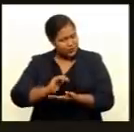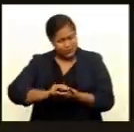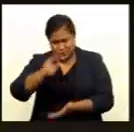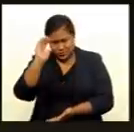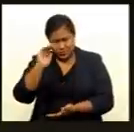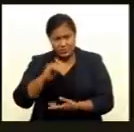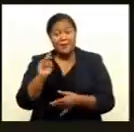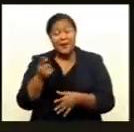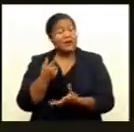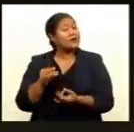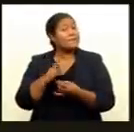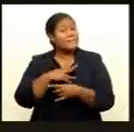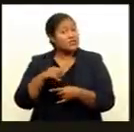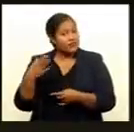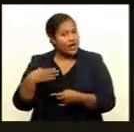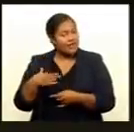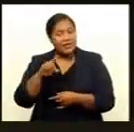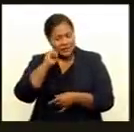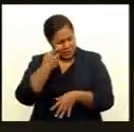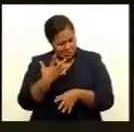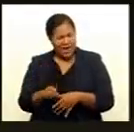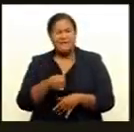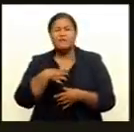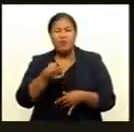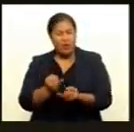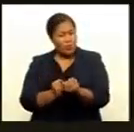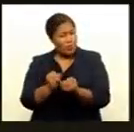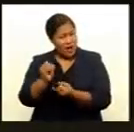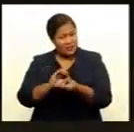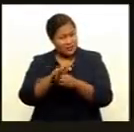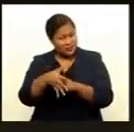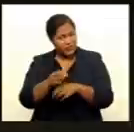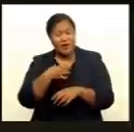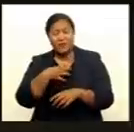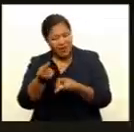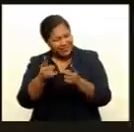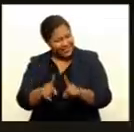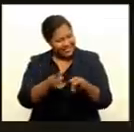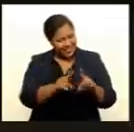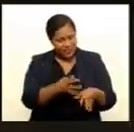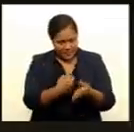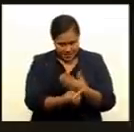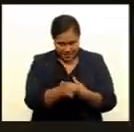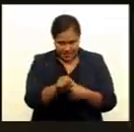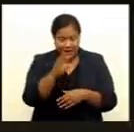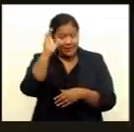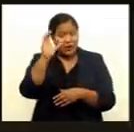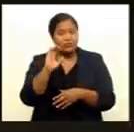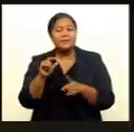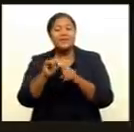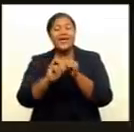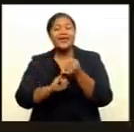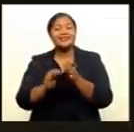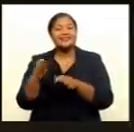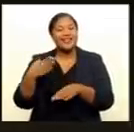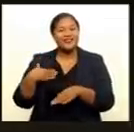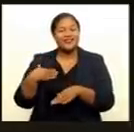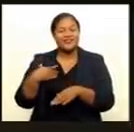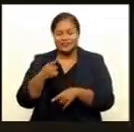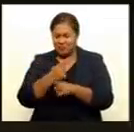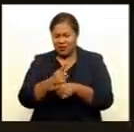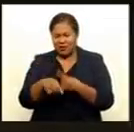of Health, there could be more severe cases and more deaths recorded in the country. The Permanent Secretary for Health yesterday